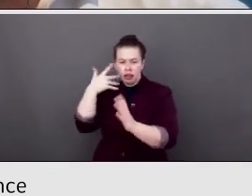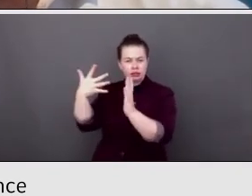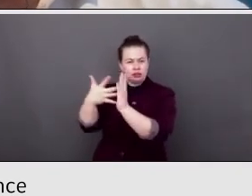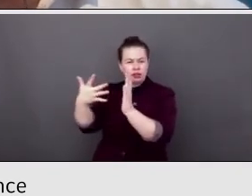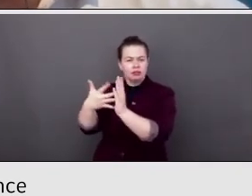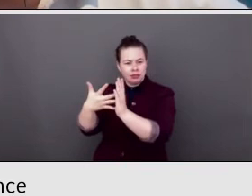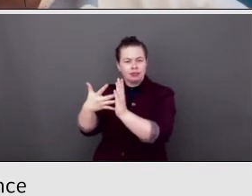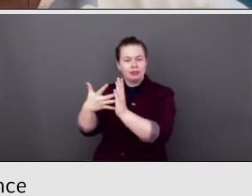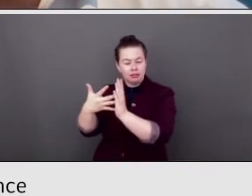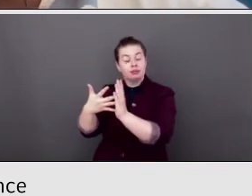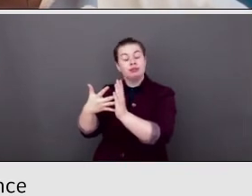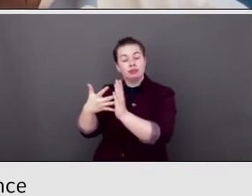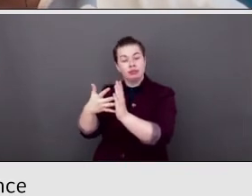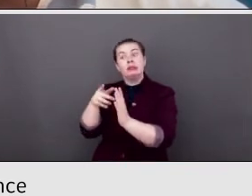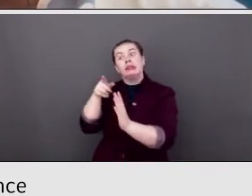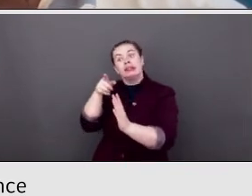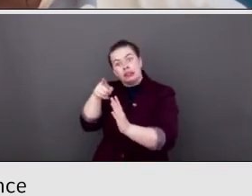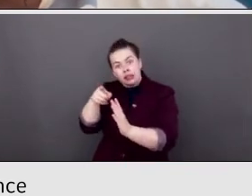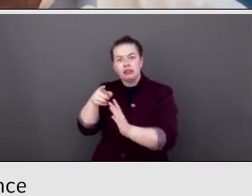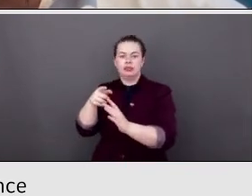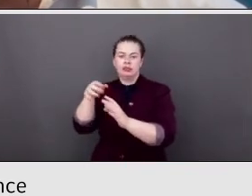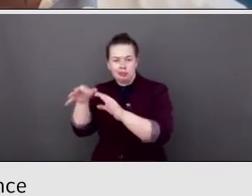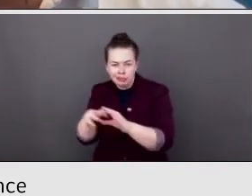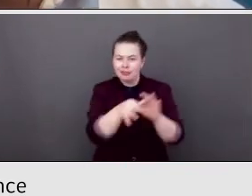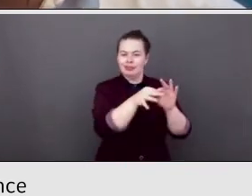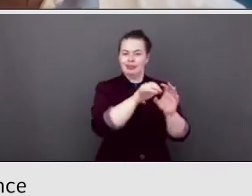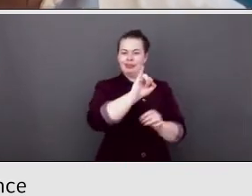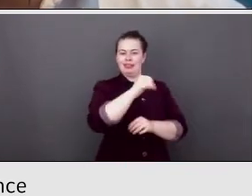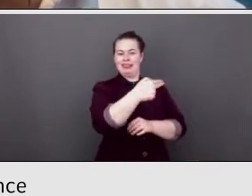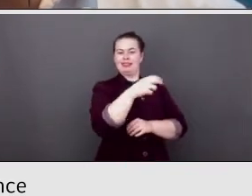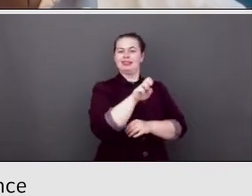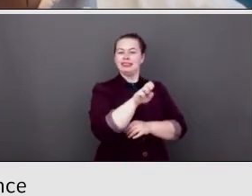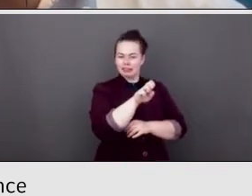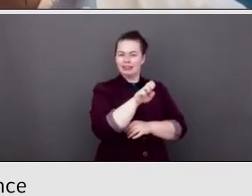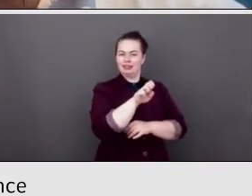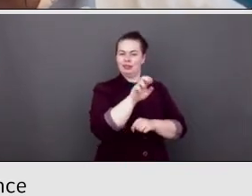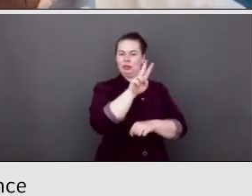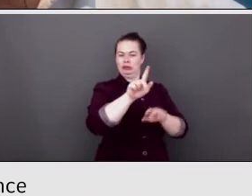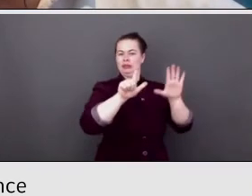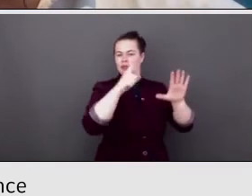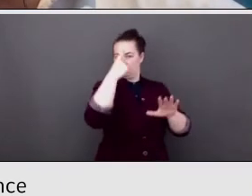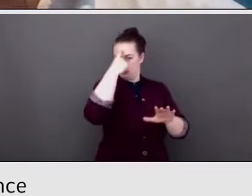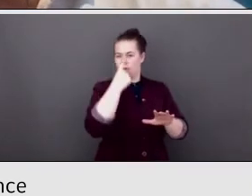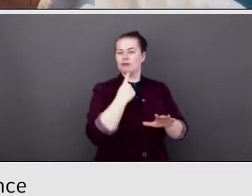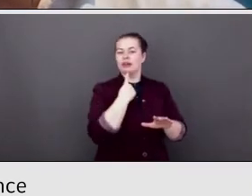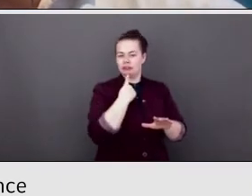Those are based, as I said, on basic standards and integration profiles, covering mostly